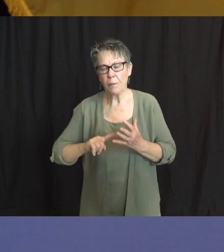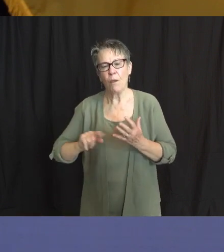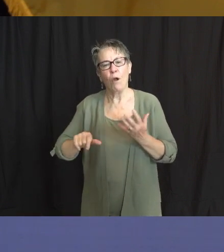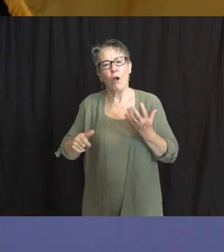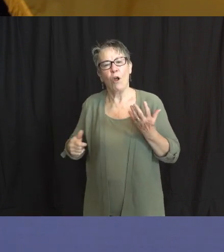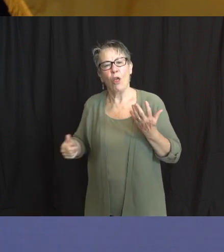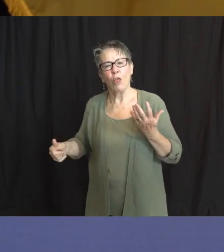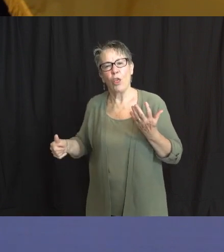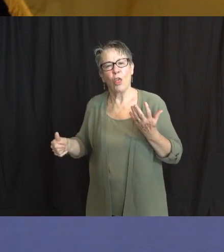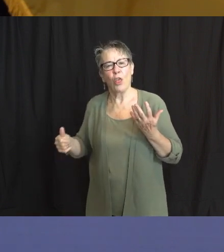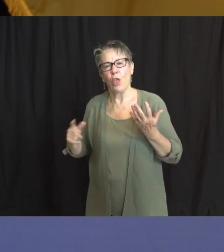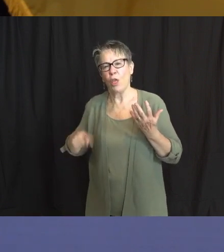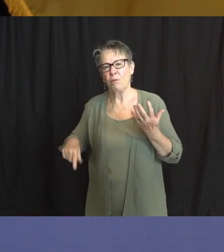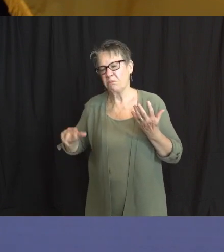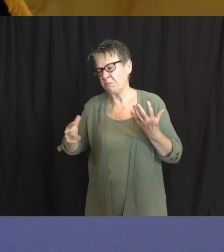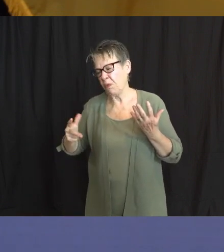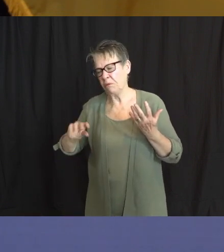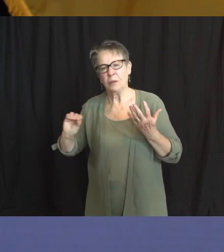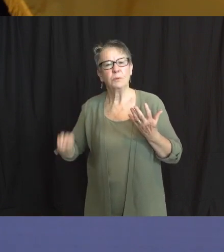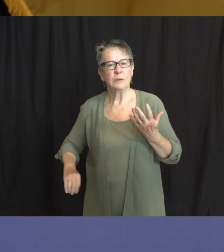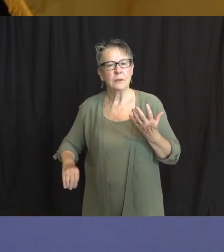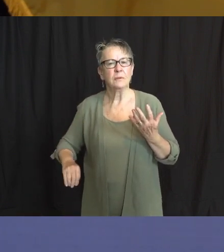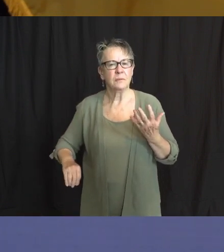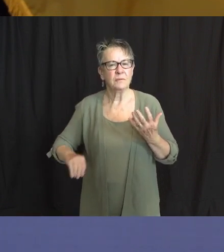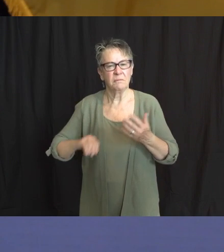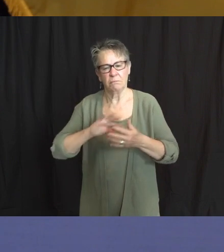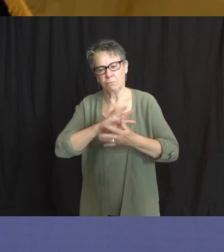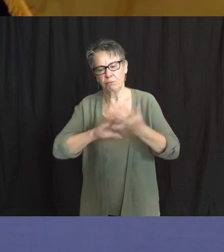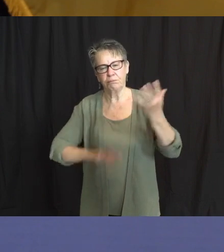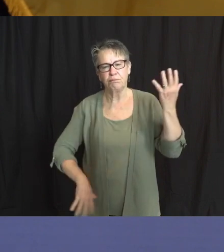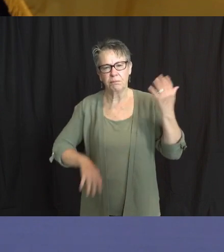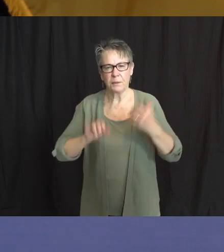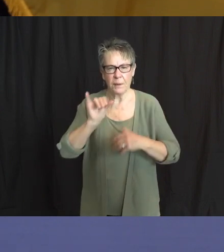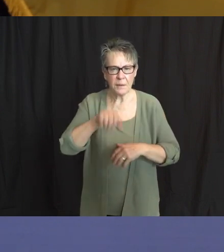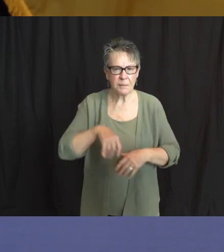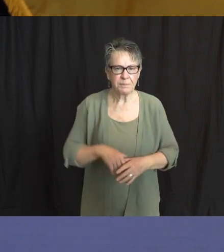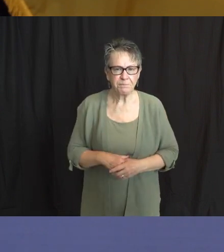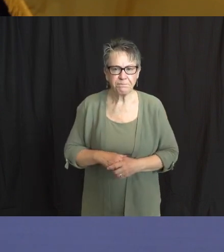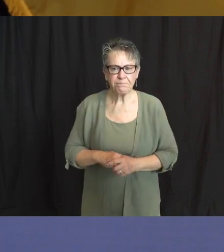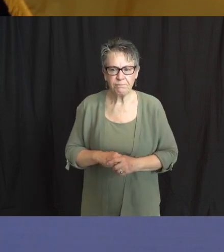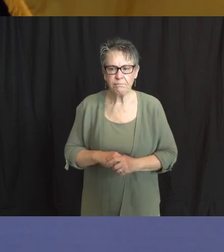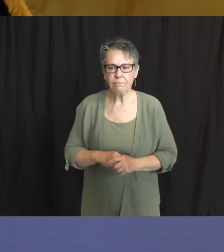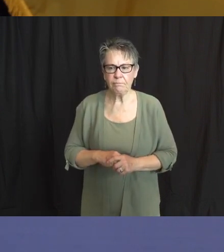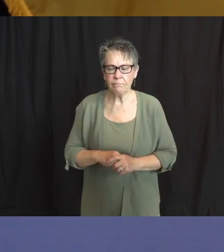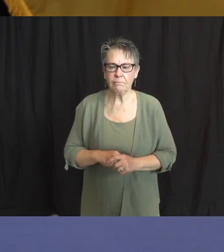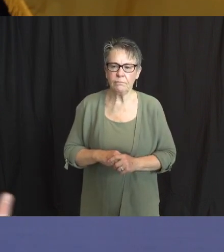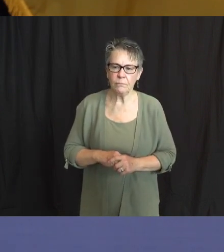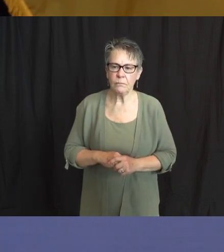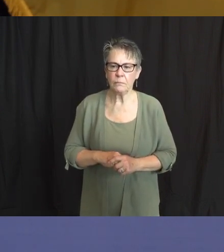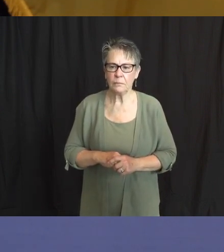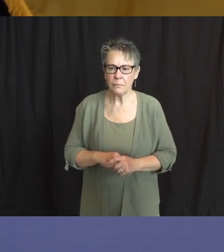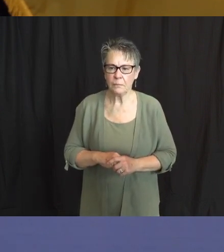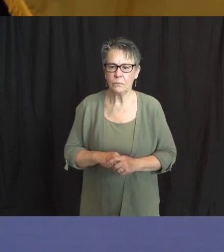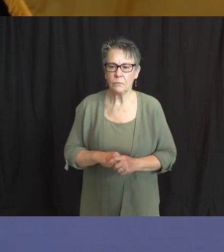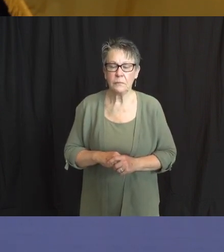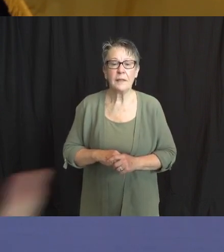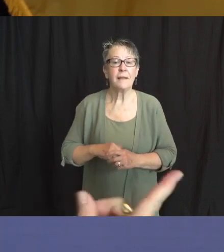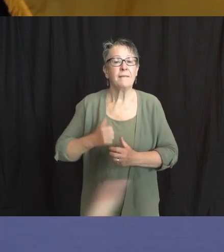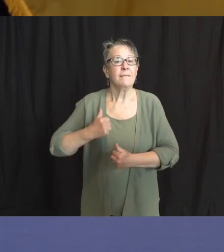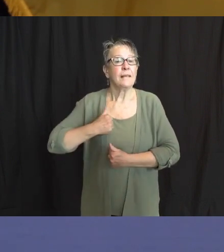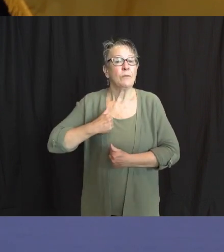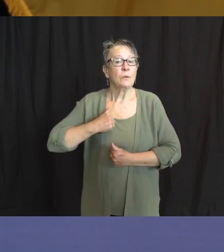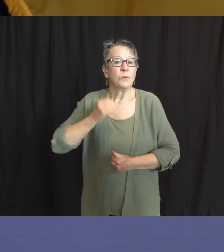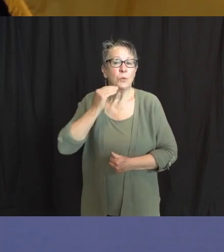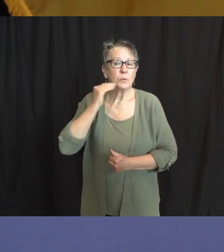state reporting individuals with COVID-19. At the state's veterans' homes, among a census of